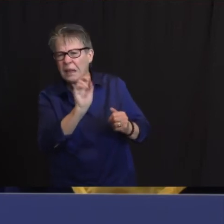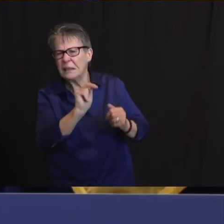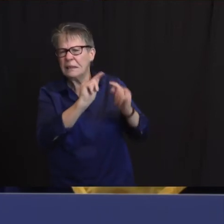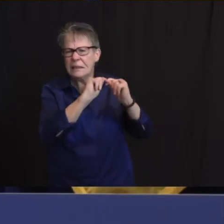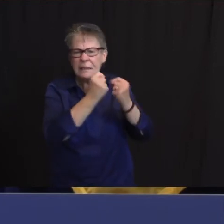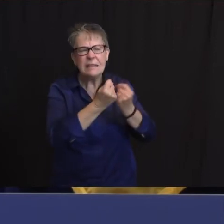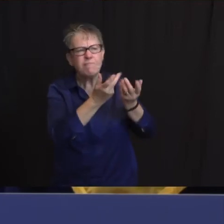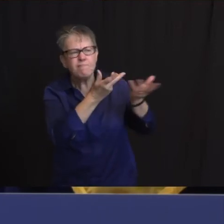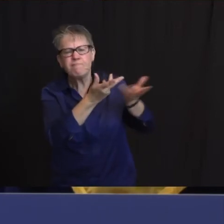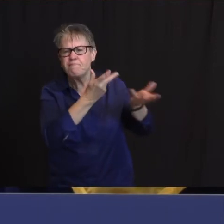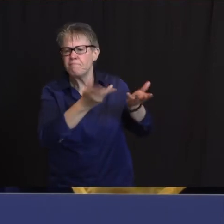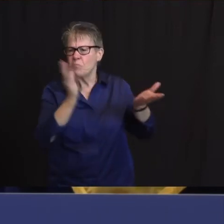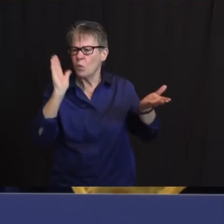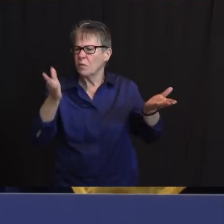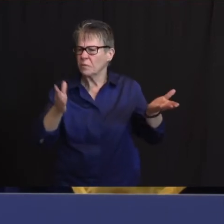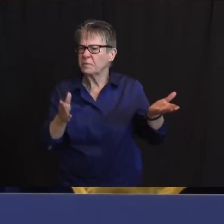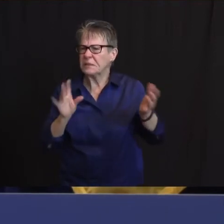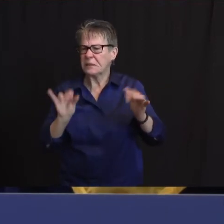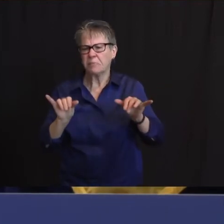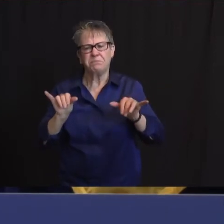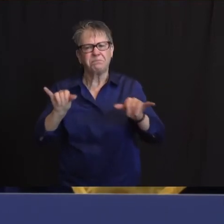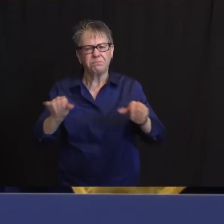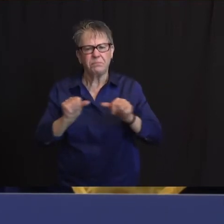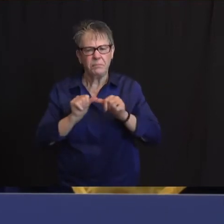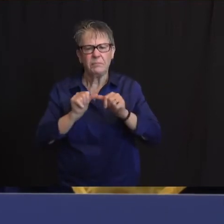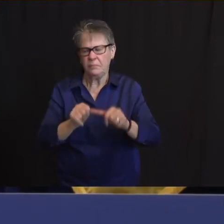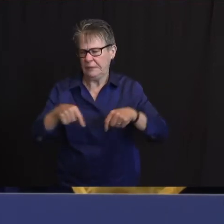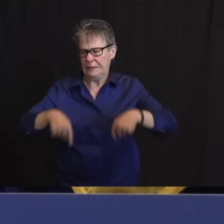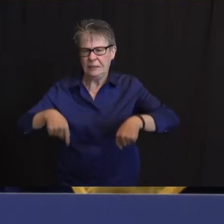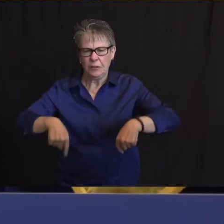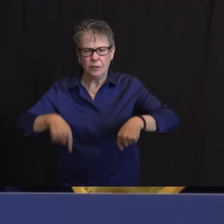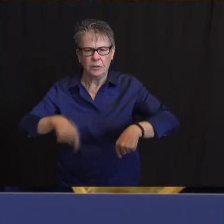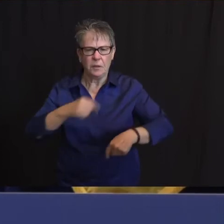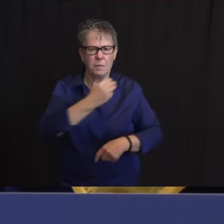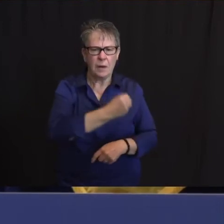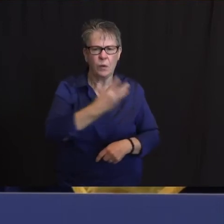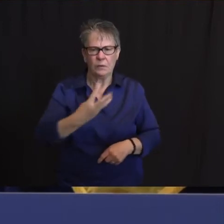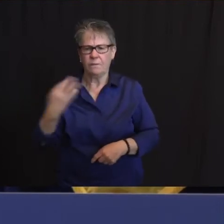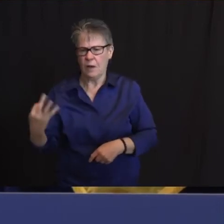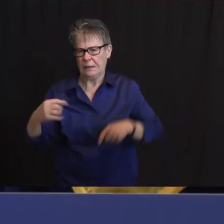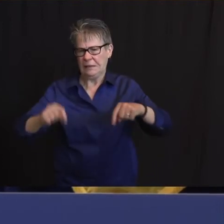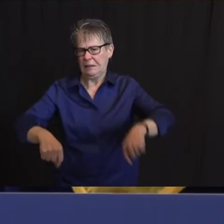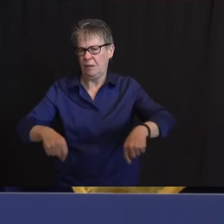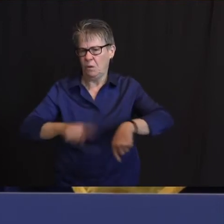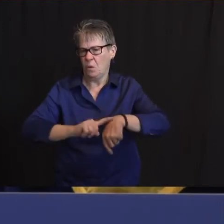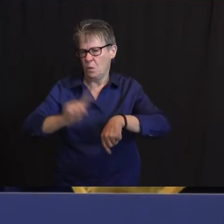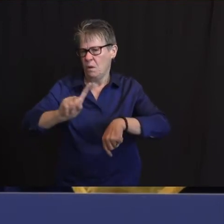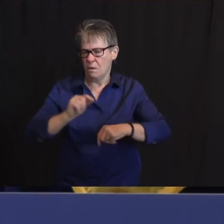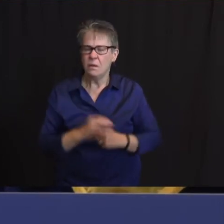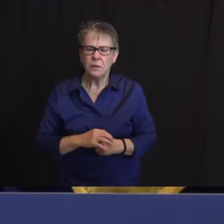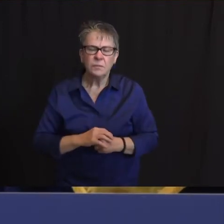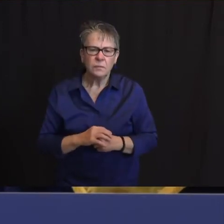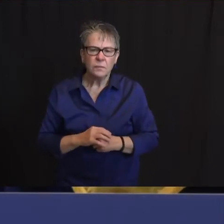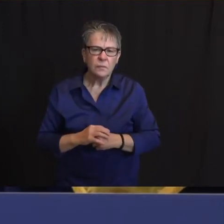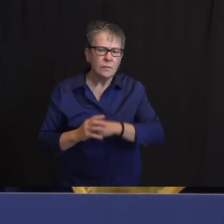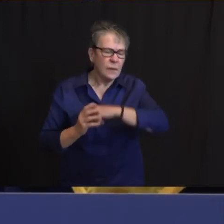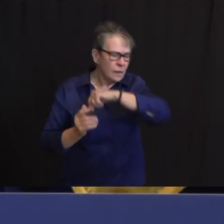be Monday, Wednesday, Friday at 1, and at least I'll say tomorrow virtual, Wednesday at 1 o'clock. And with